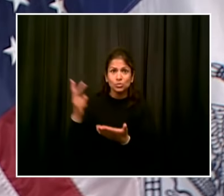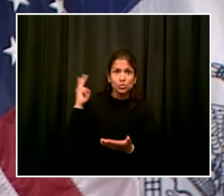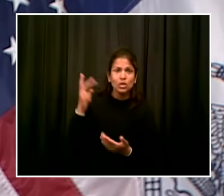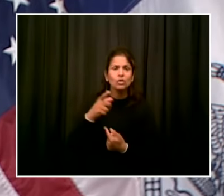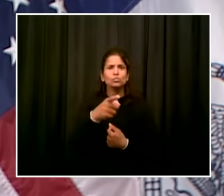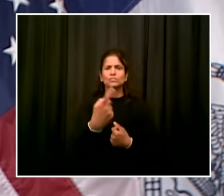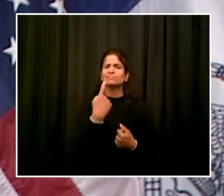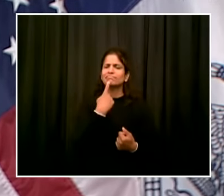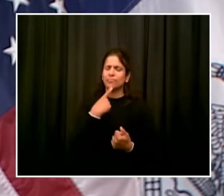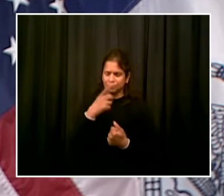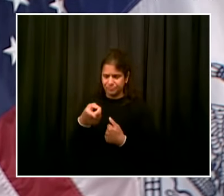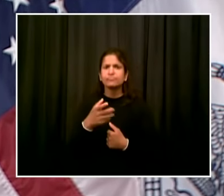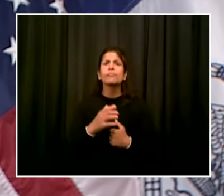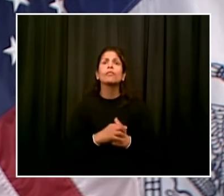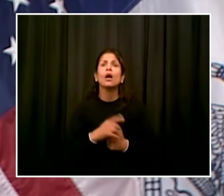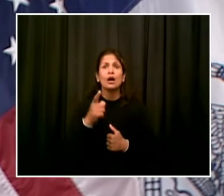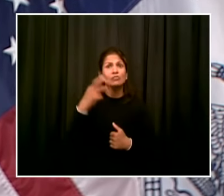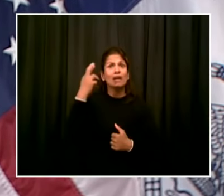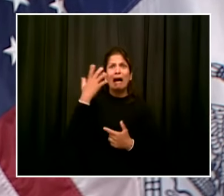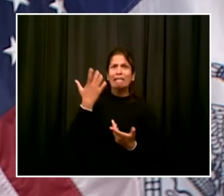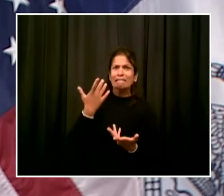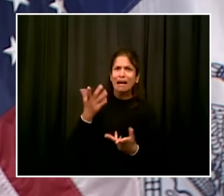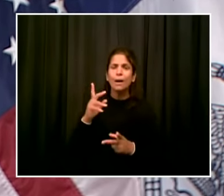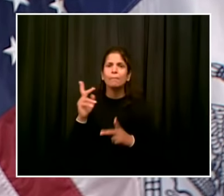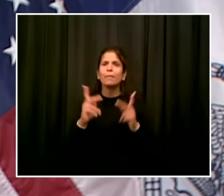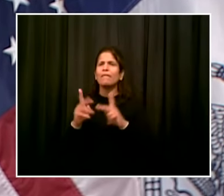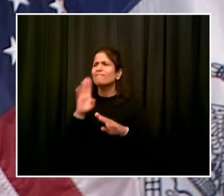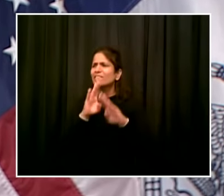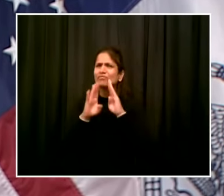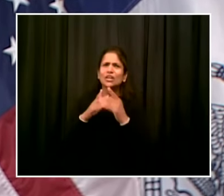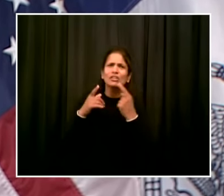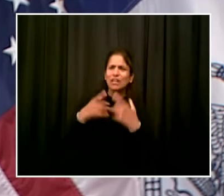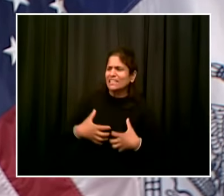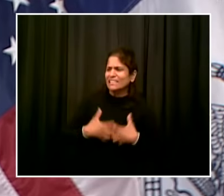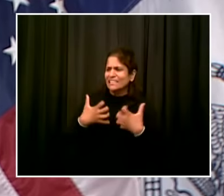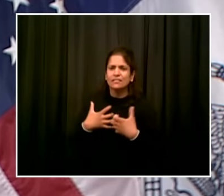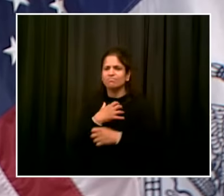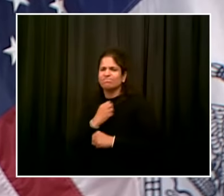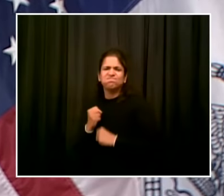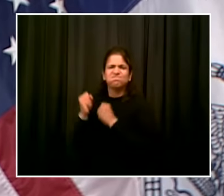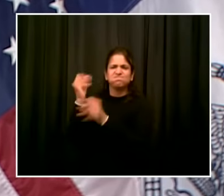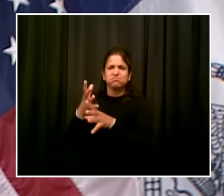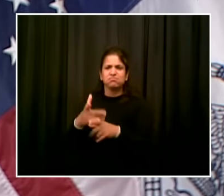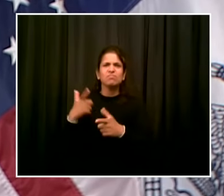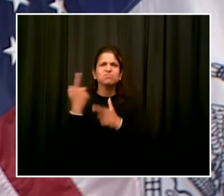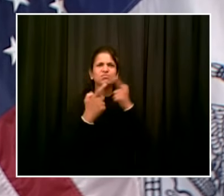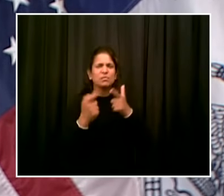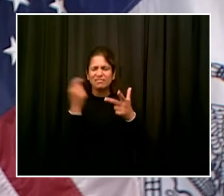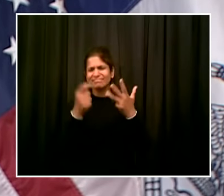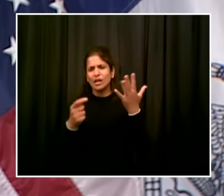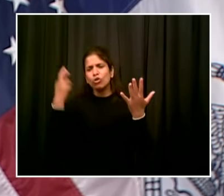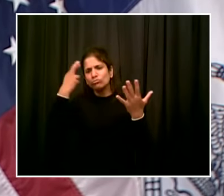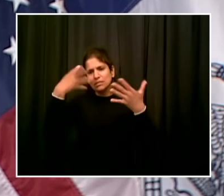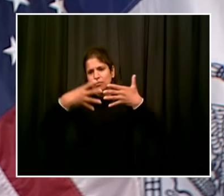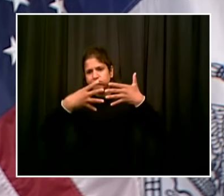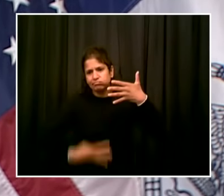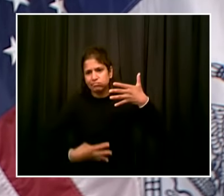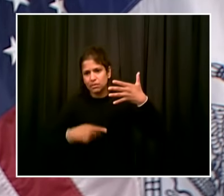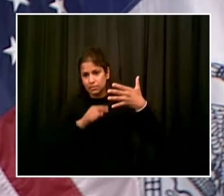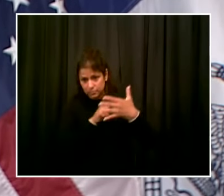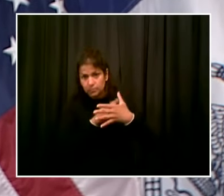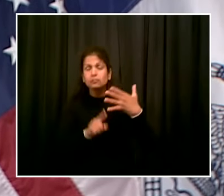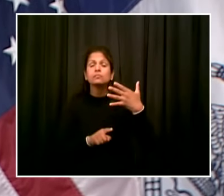shooting surge on the court closure when there's little evidence to back it up? Nolan, I think you're missing the import of what I said on Friday and what